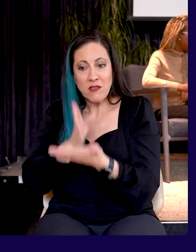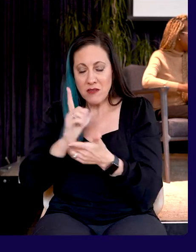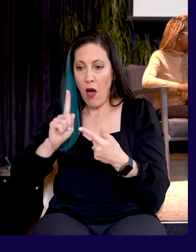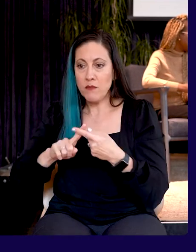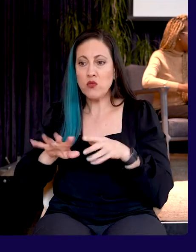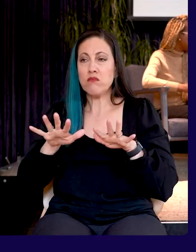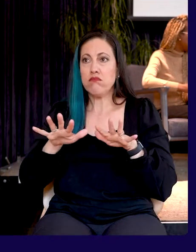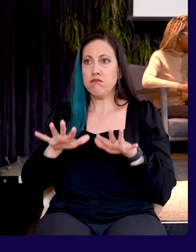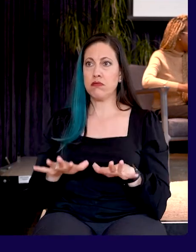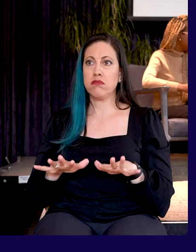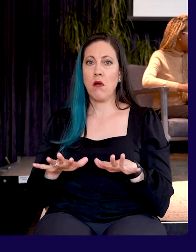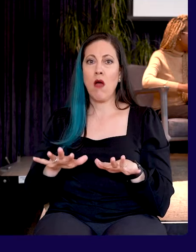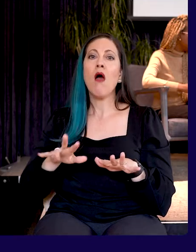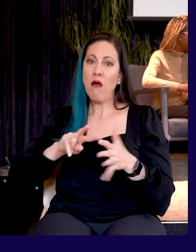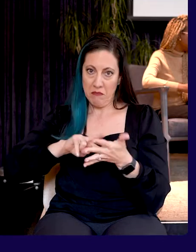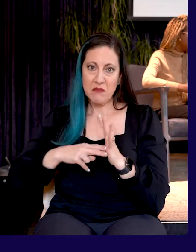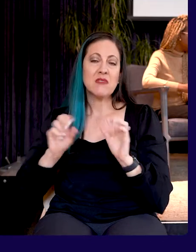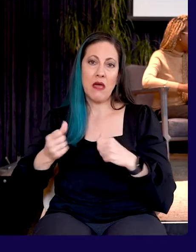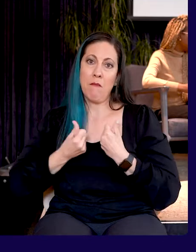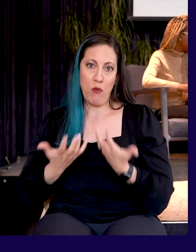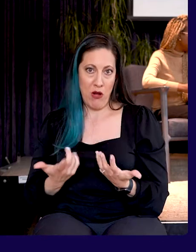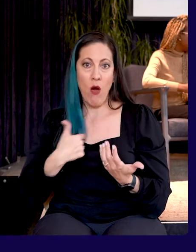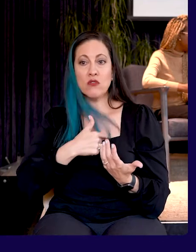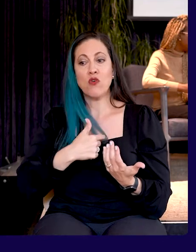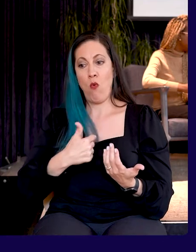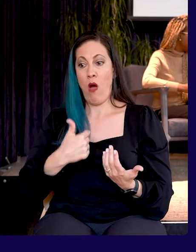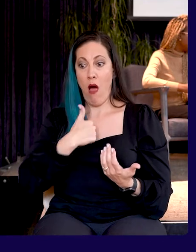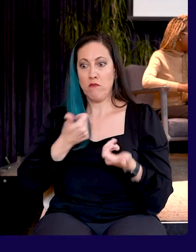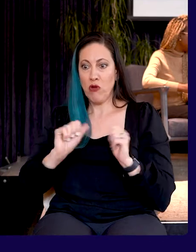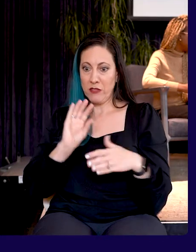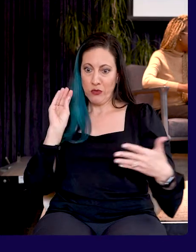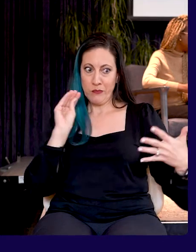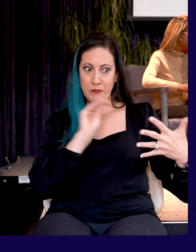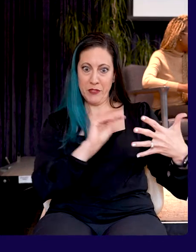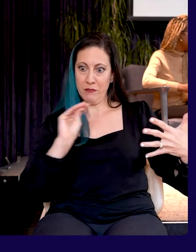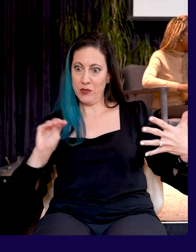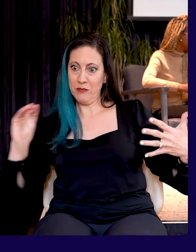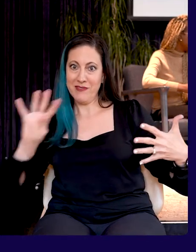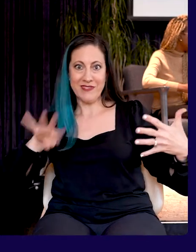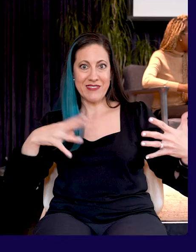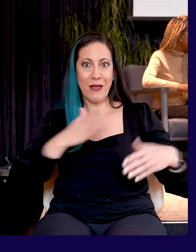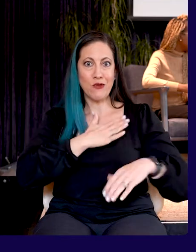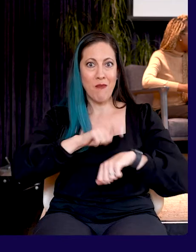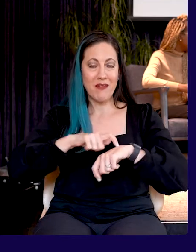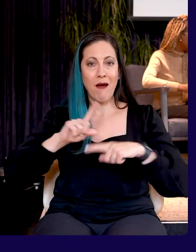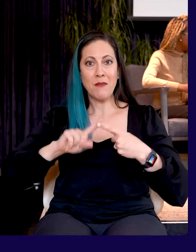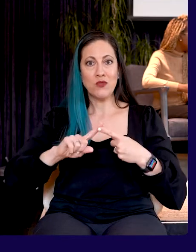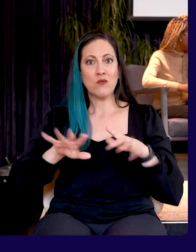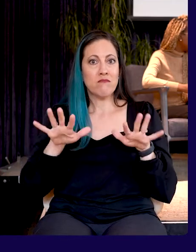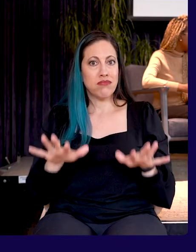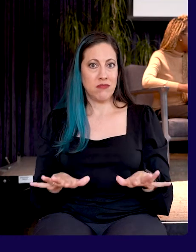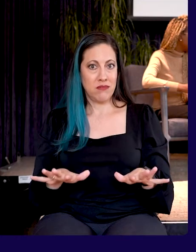ever. And so trying to really build in those periods of restoration and of presence and staying put and of less